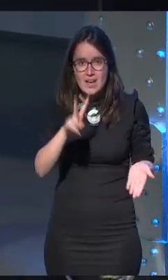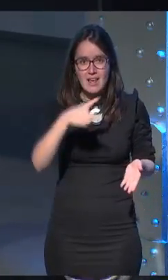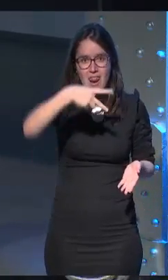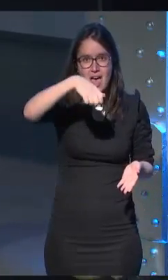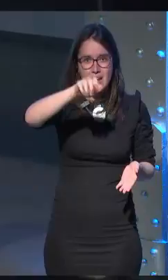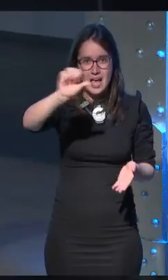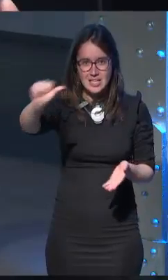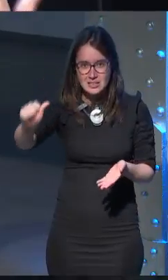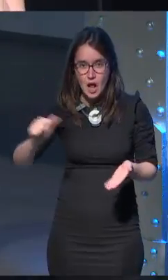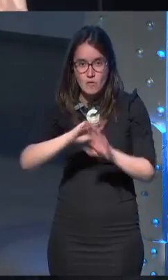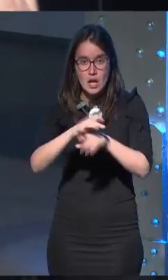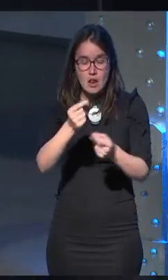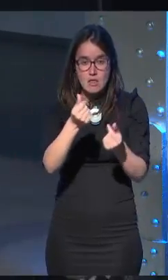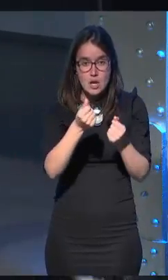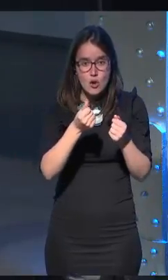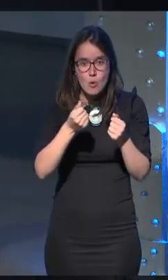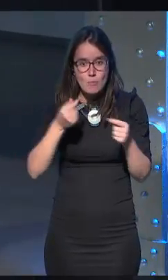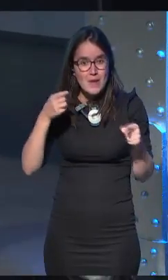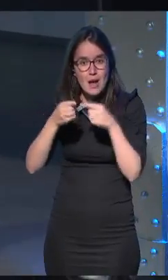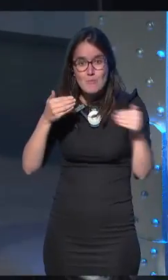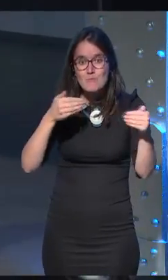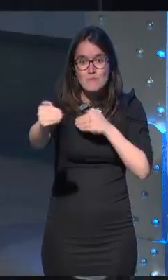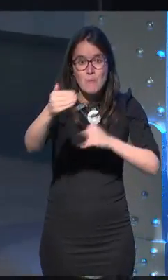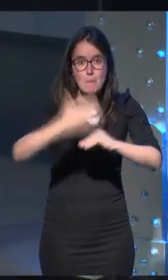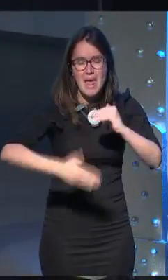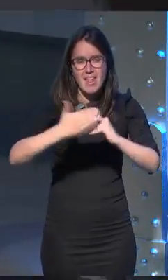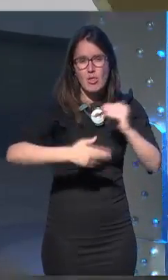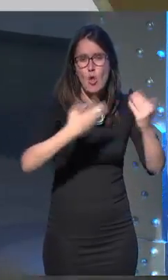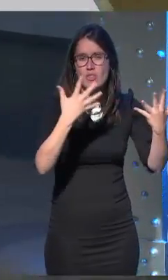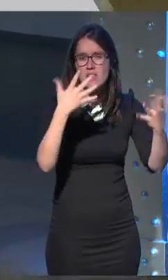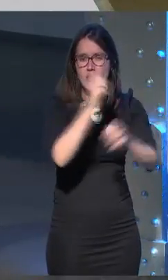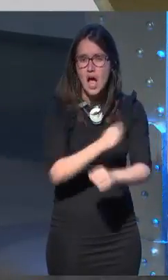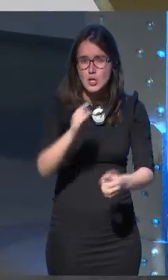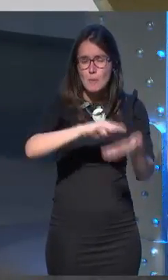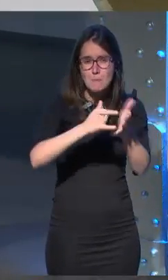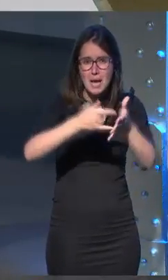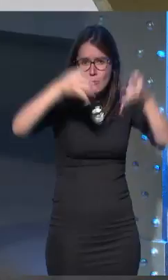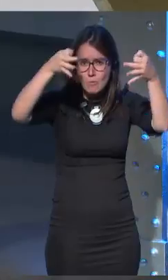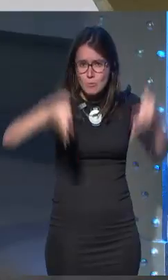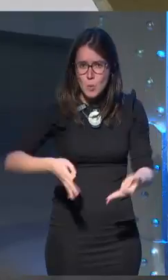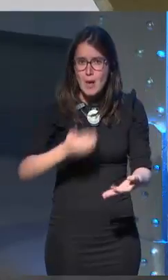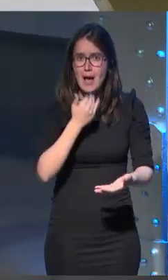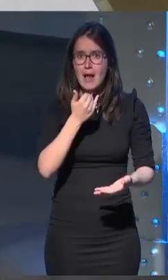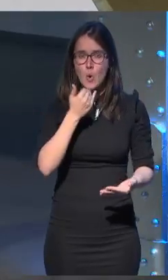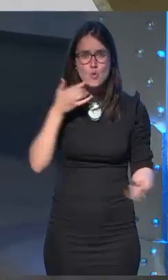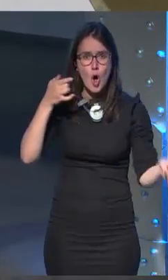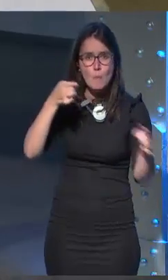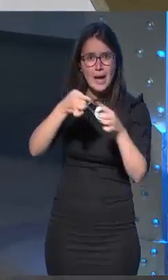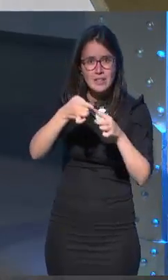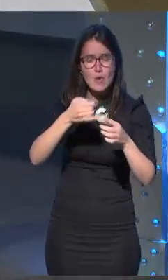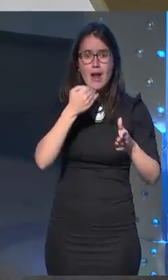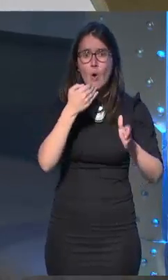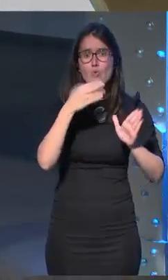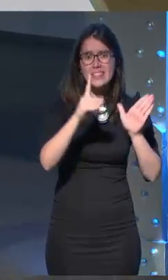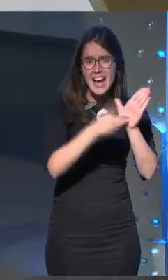like 10 years and a plan that you cannot change, something that is put into law where, this